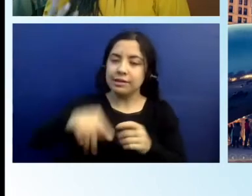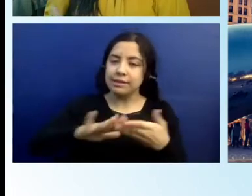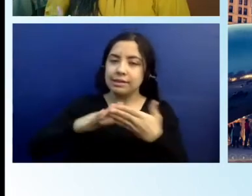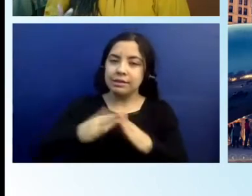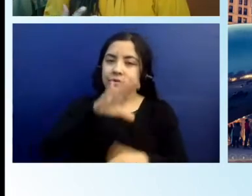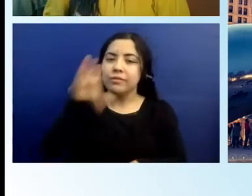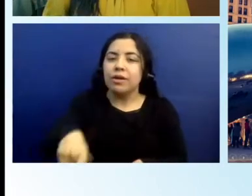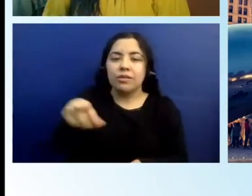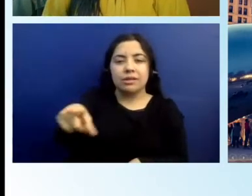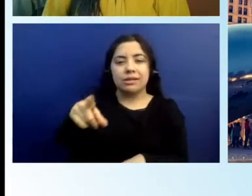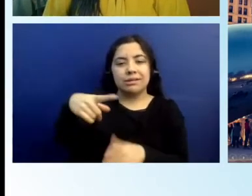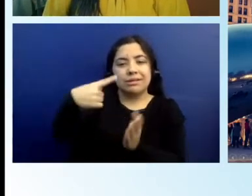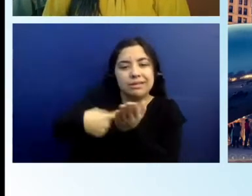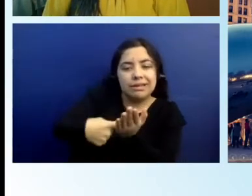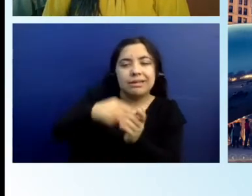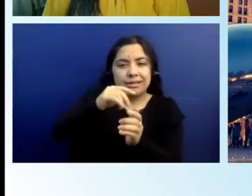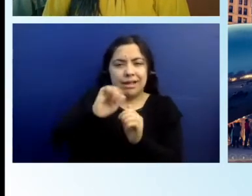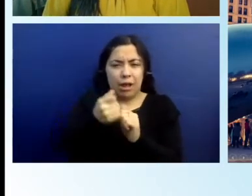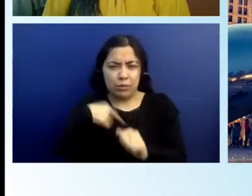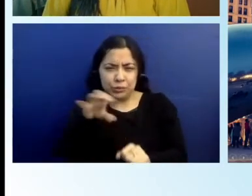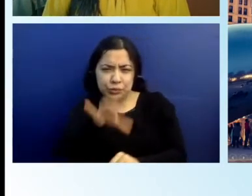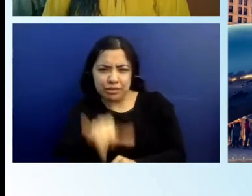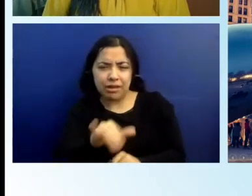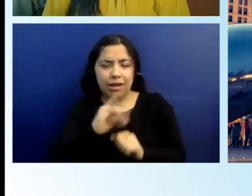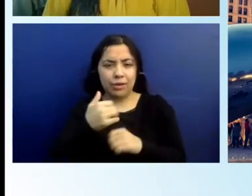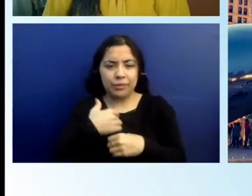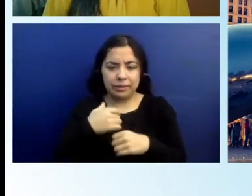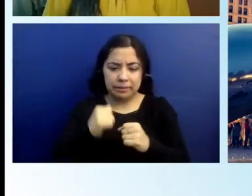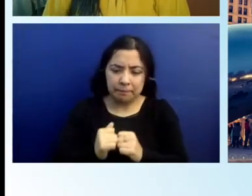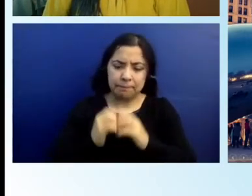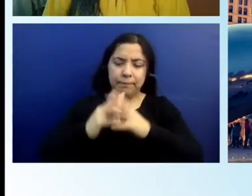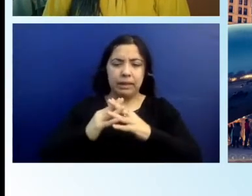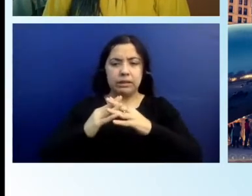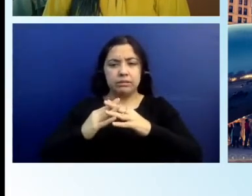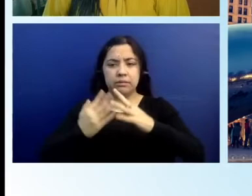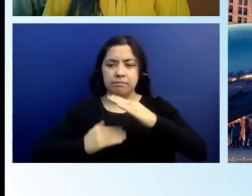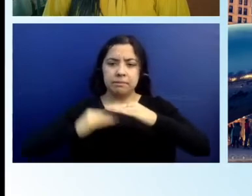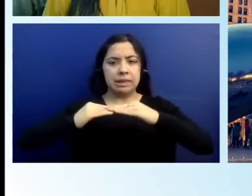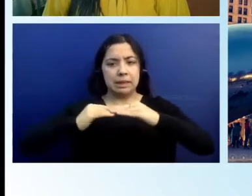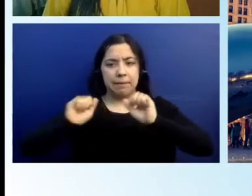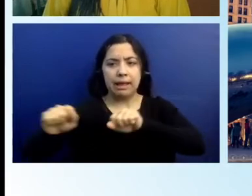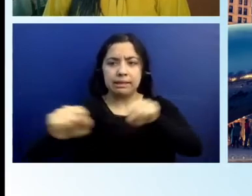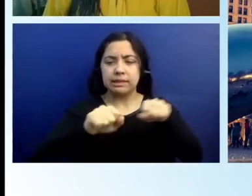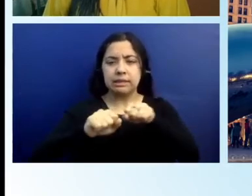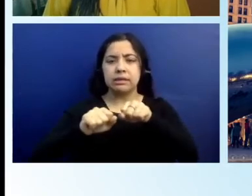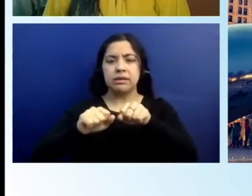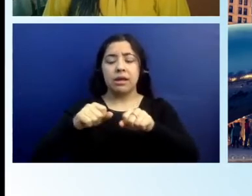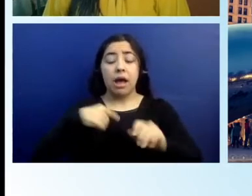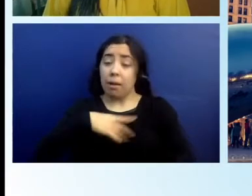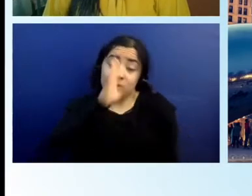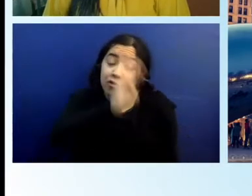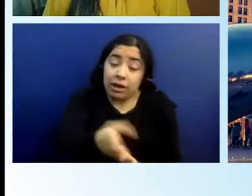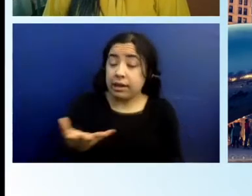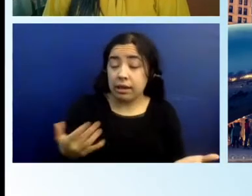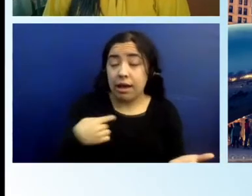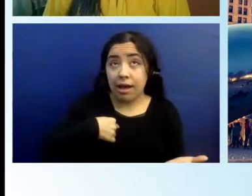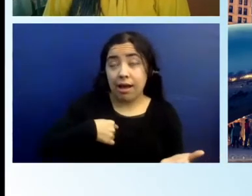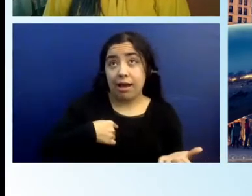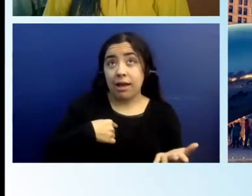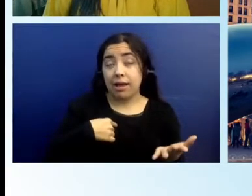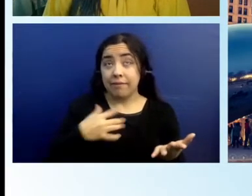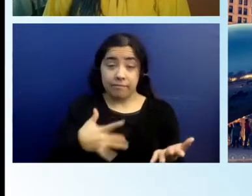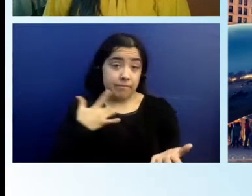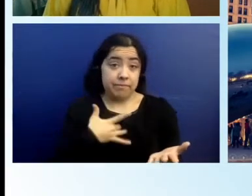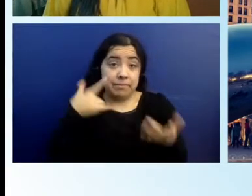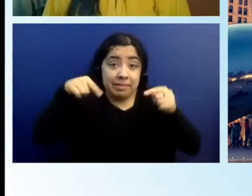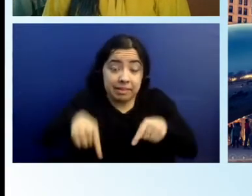we will build capacity. But I'll be frank in saying, I felt that in this moment, we as an office